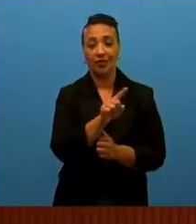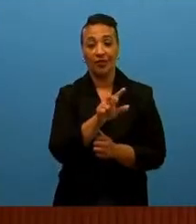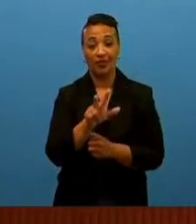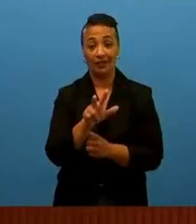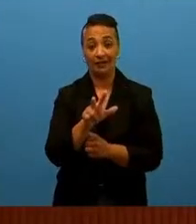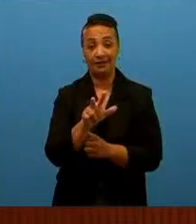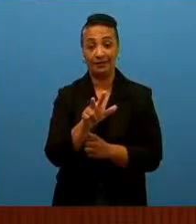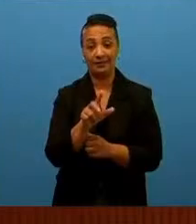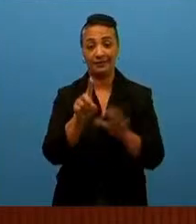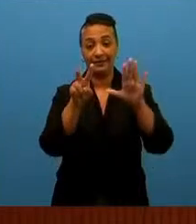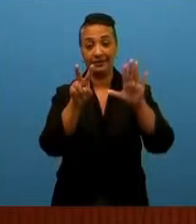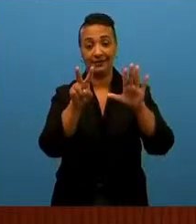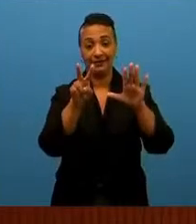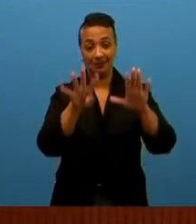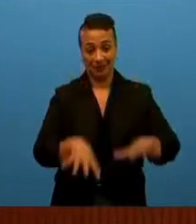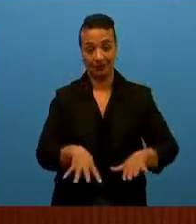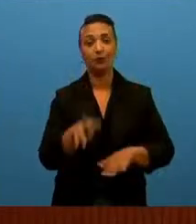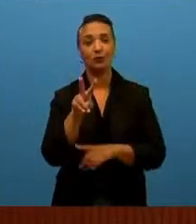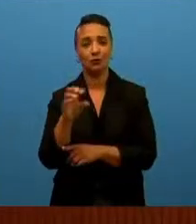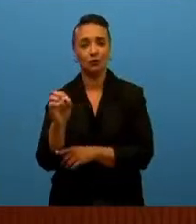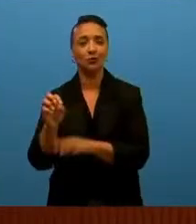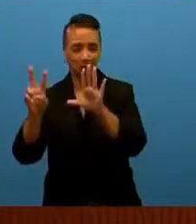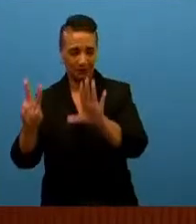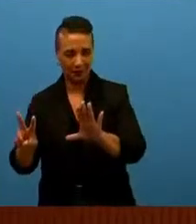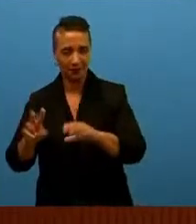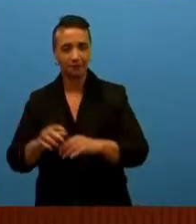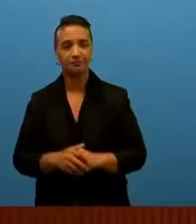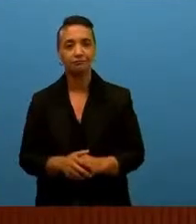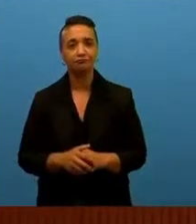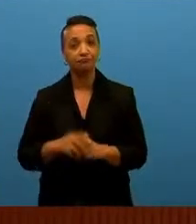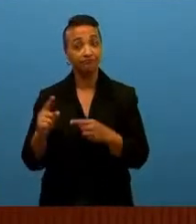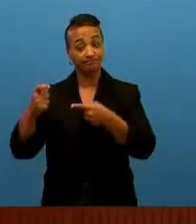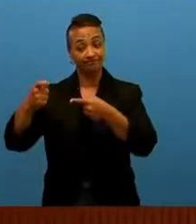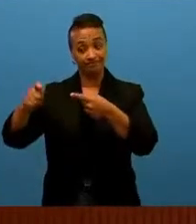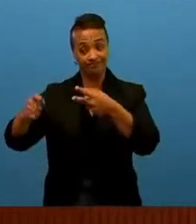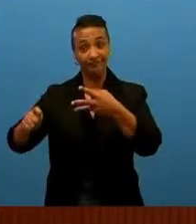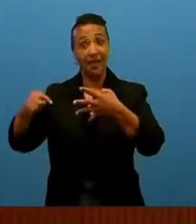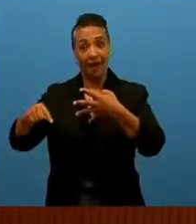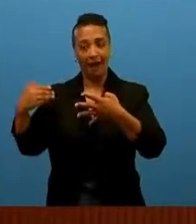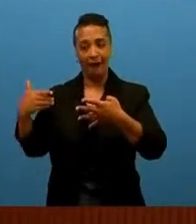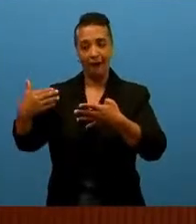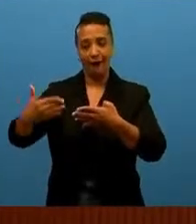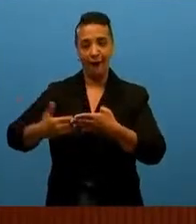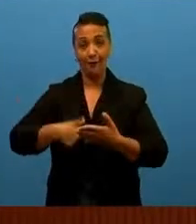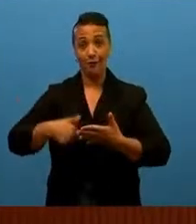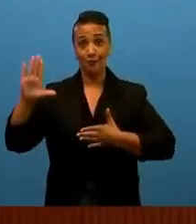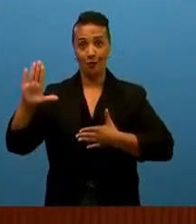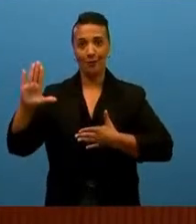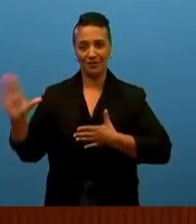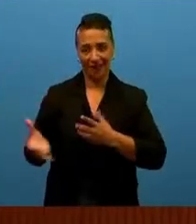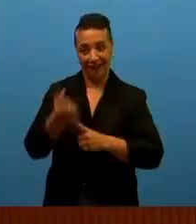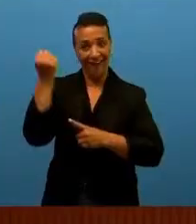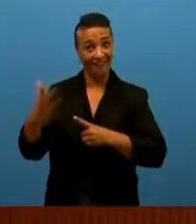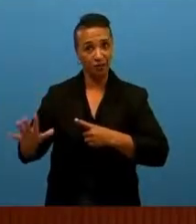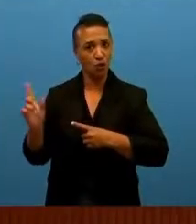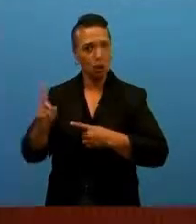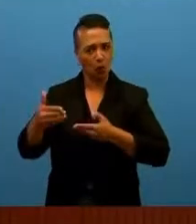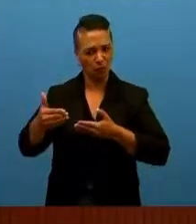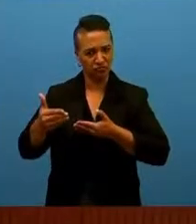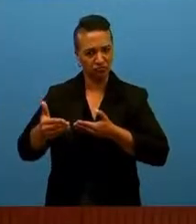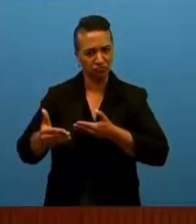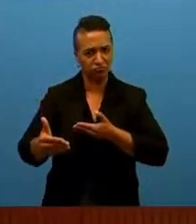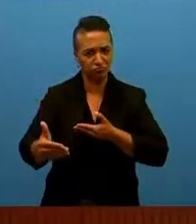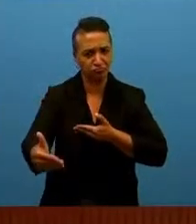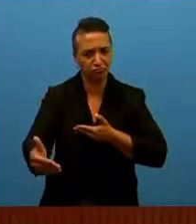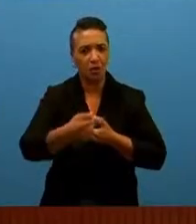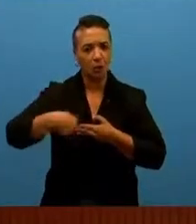not endpoints. They were the beginning of a promise, and that promise remains unfinished. Our institutions are not